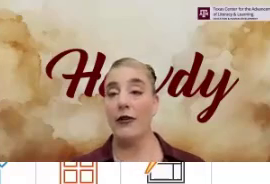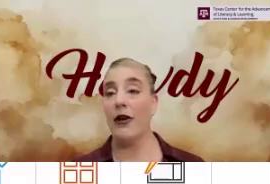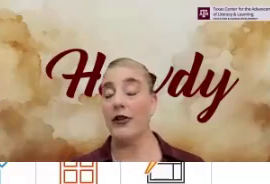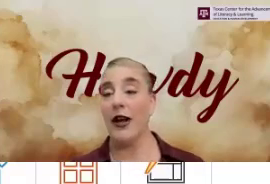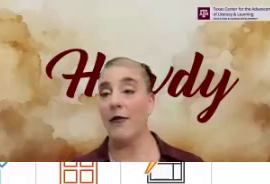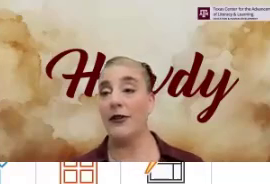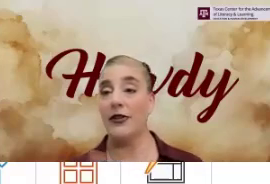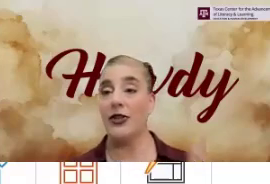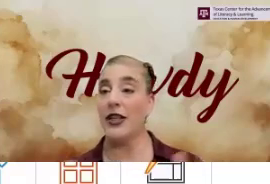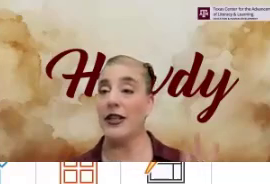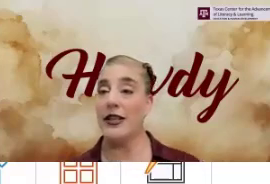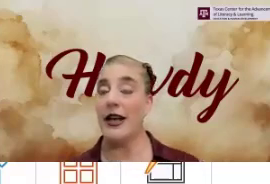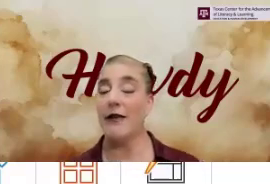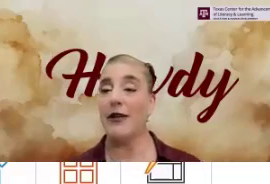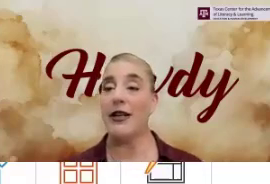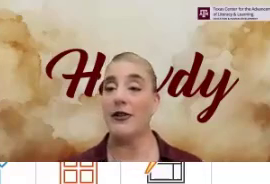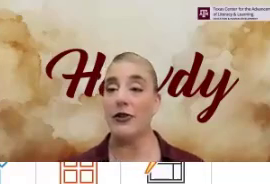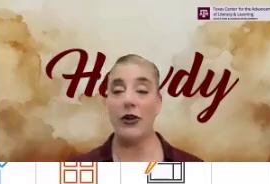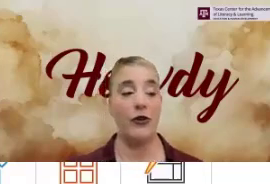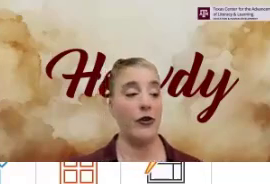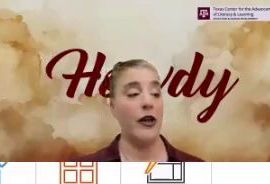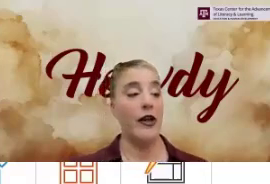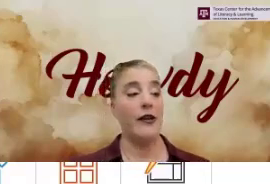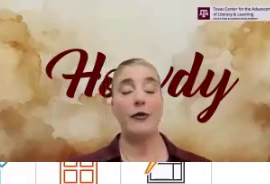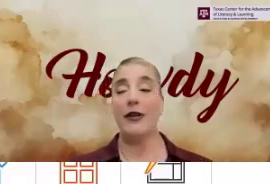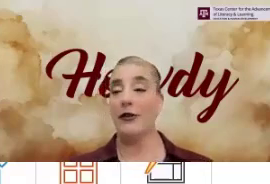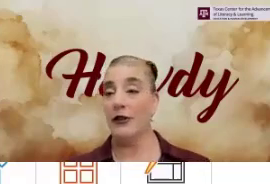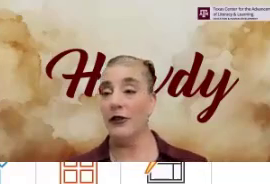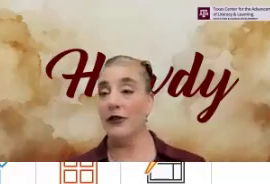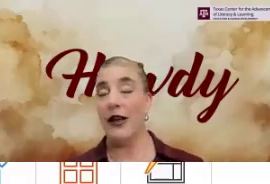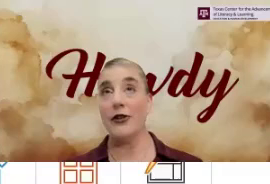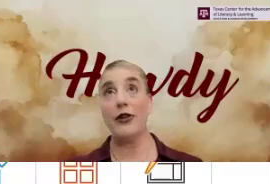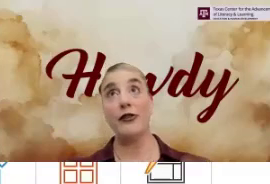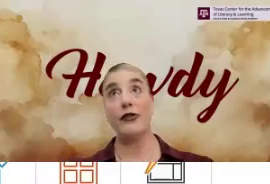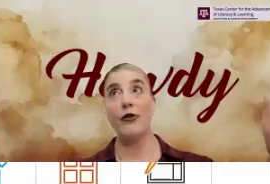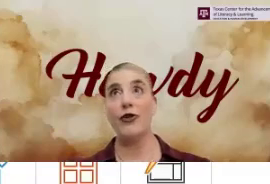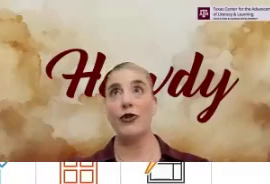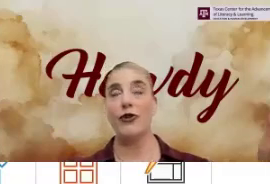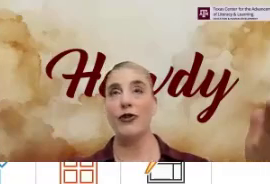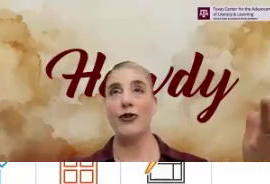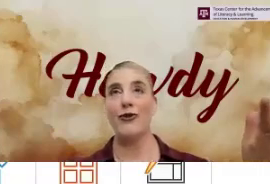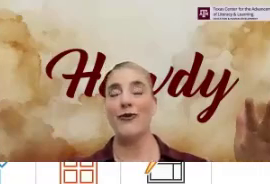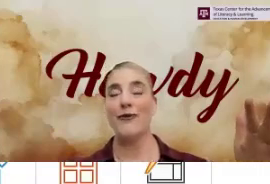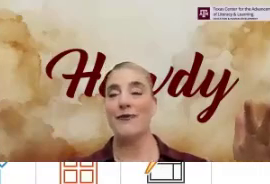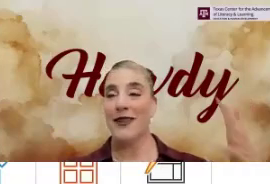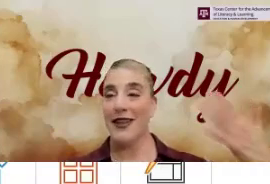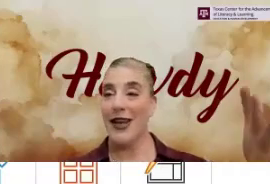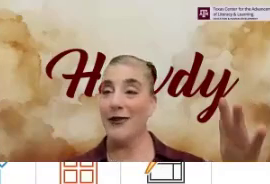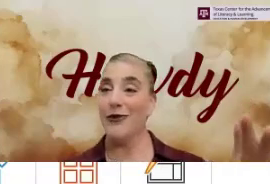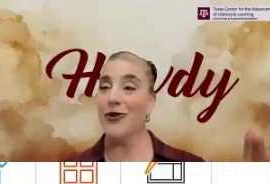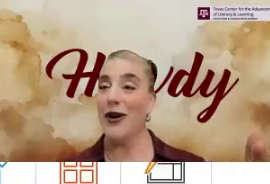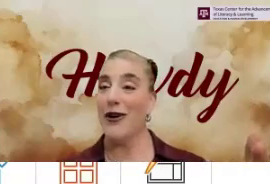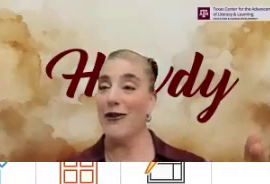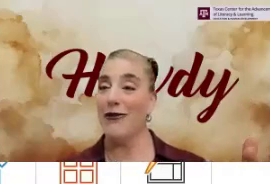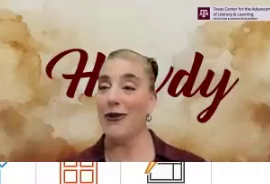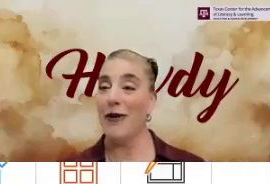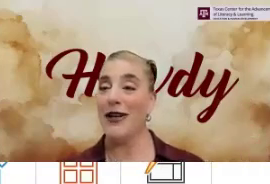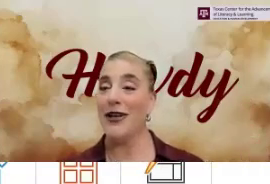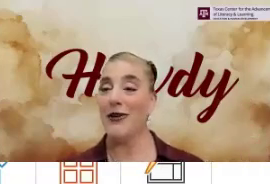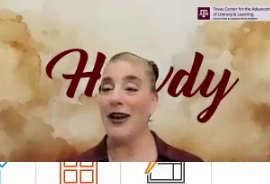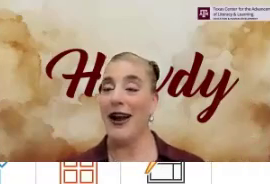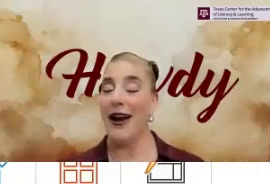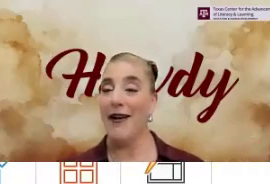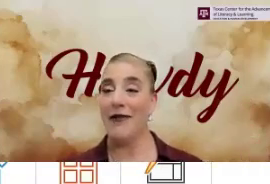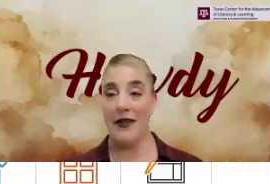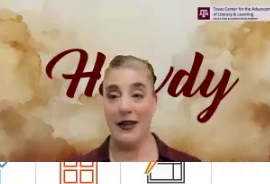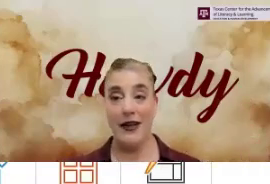for quite a long time as a GED, ABE instructor. I took a sojourn to K through 12 for about